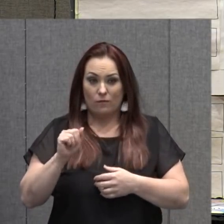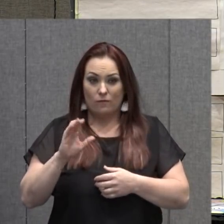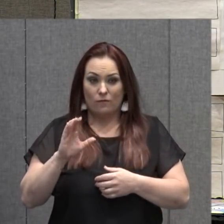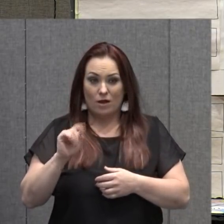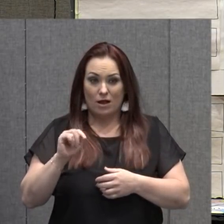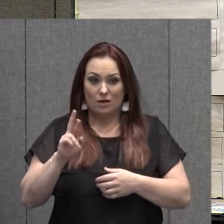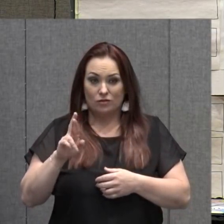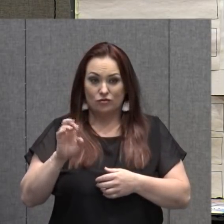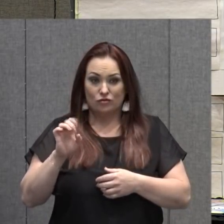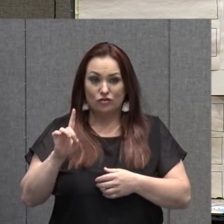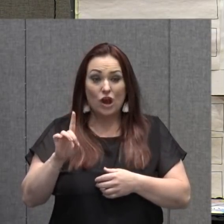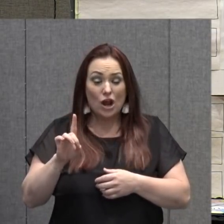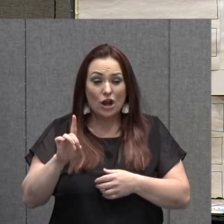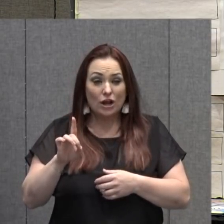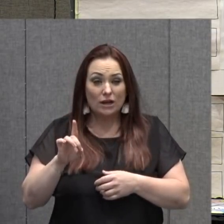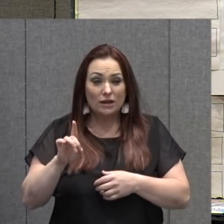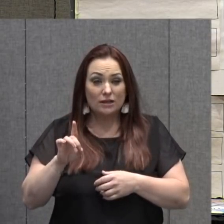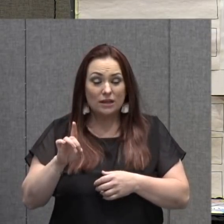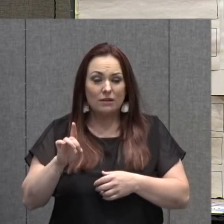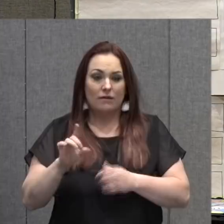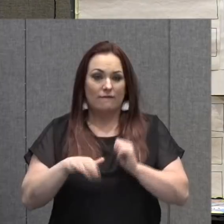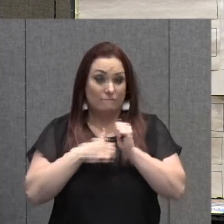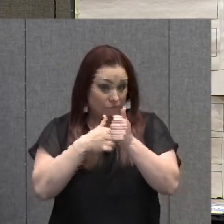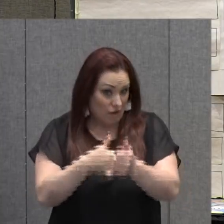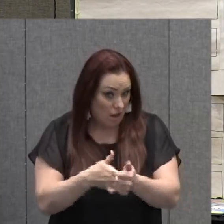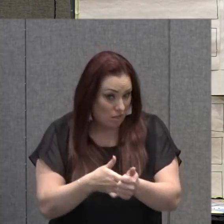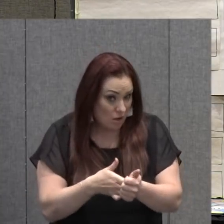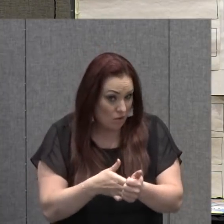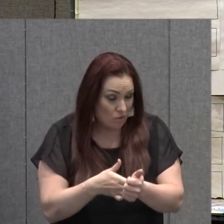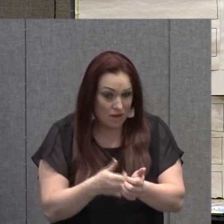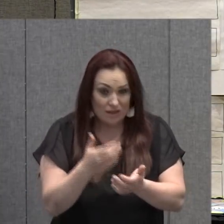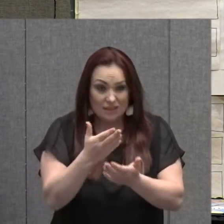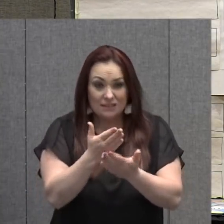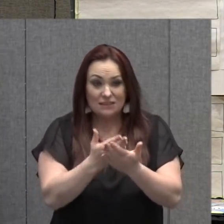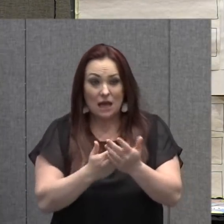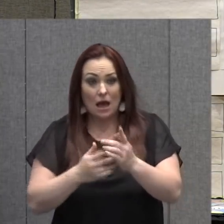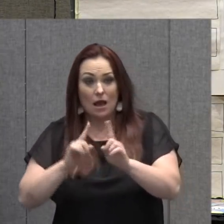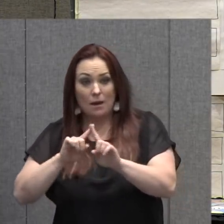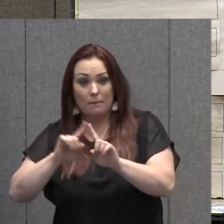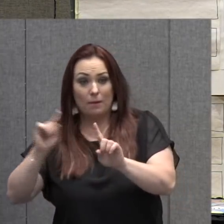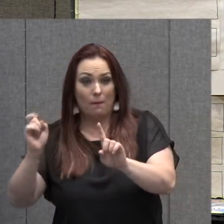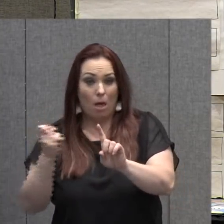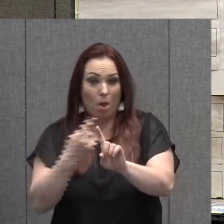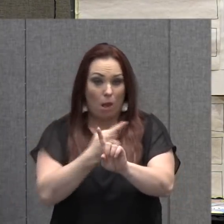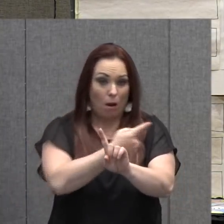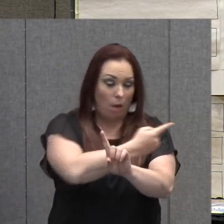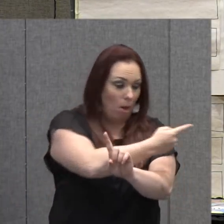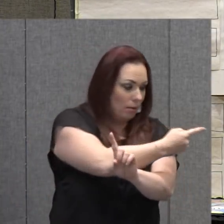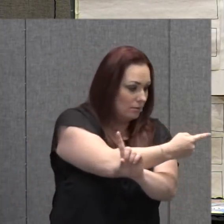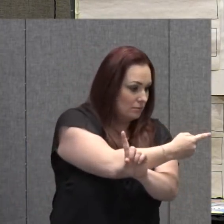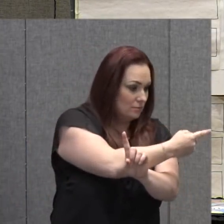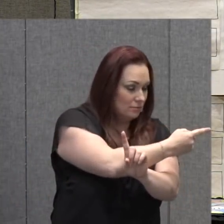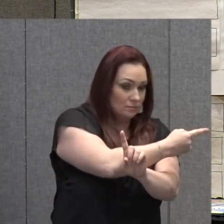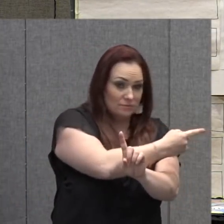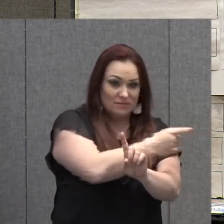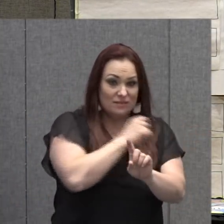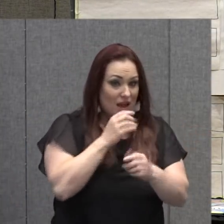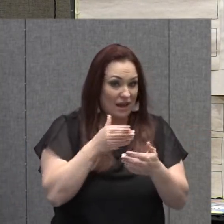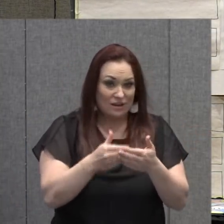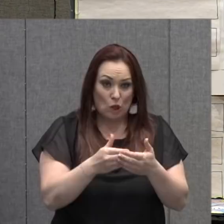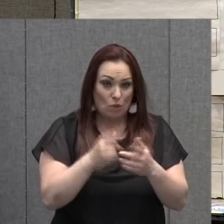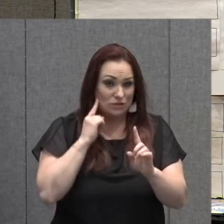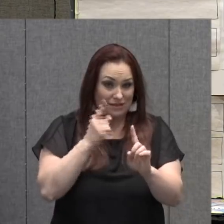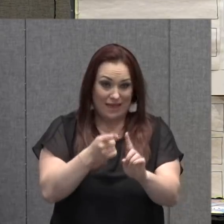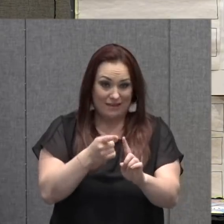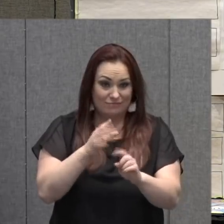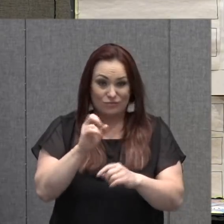really close to the original, and some go way crazy away from the original. I'm gonna go a little